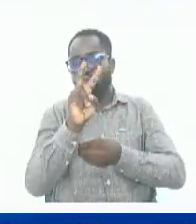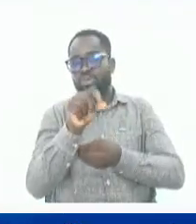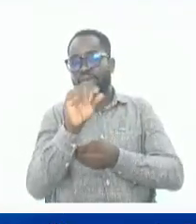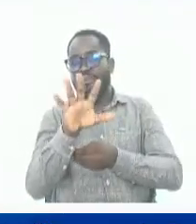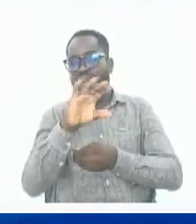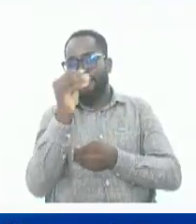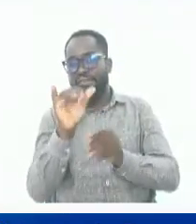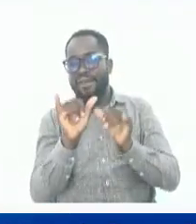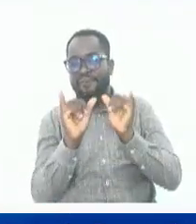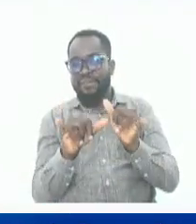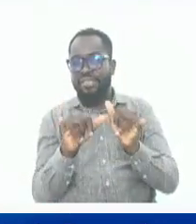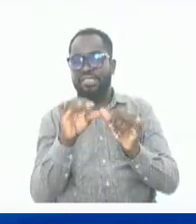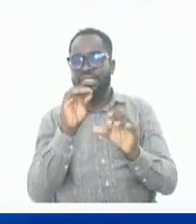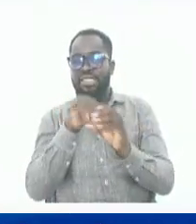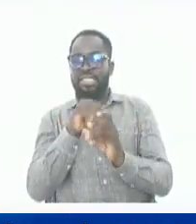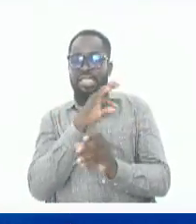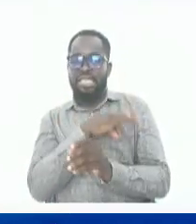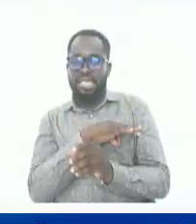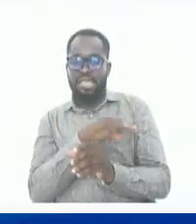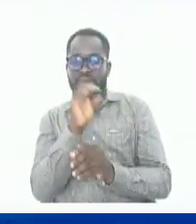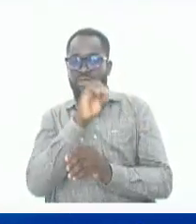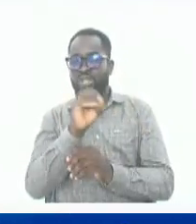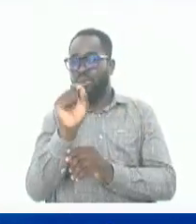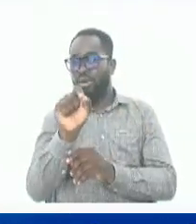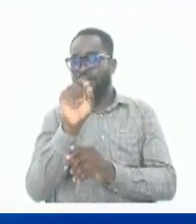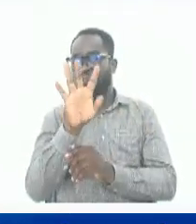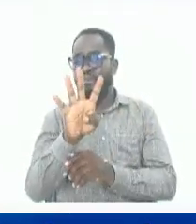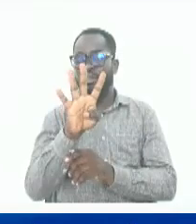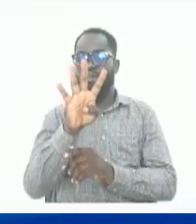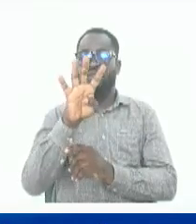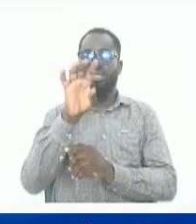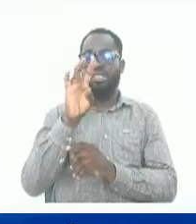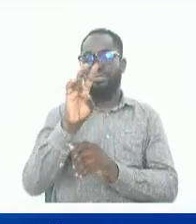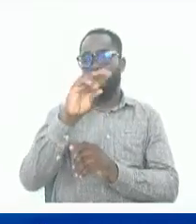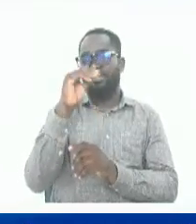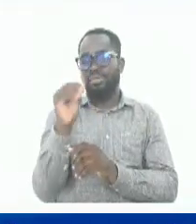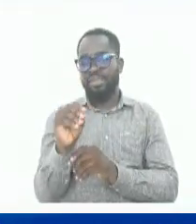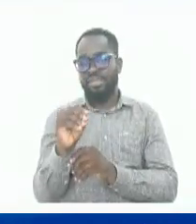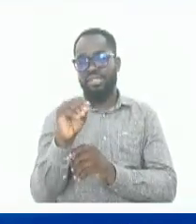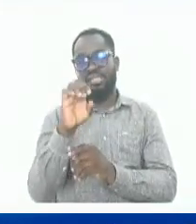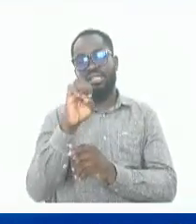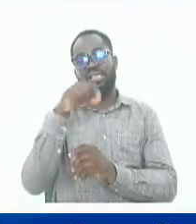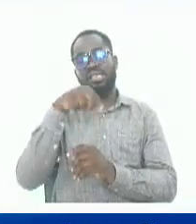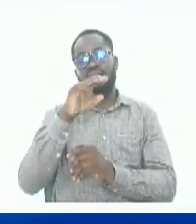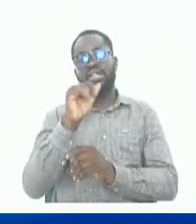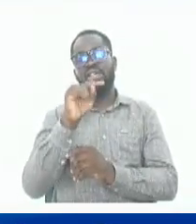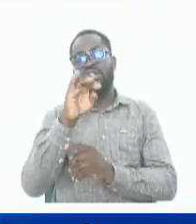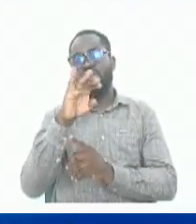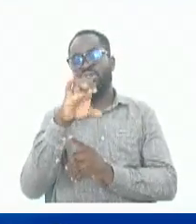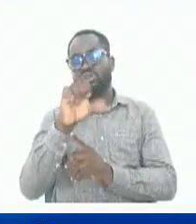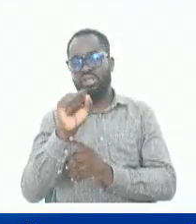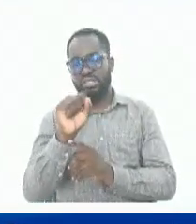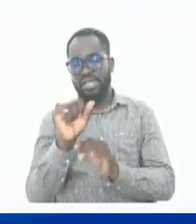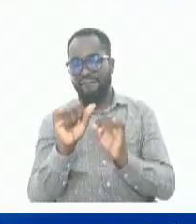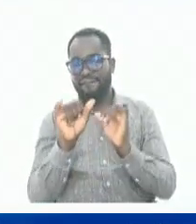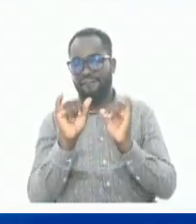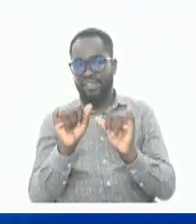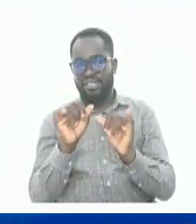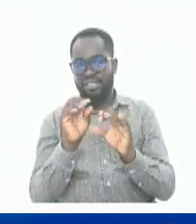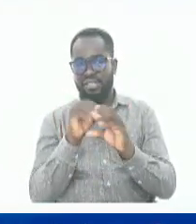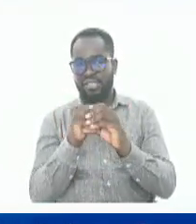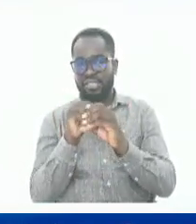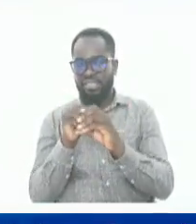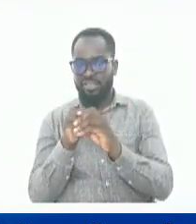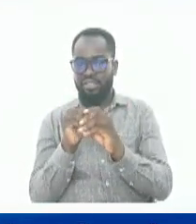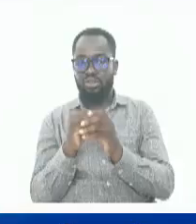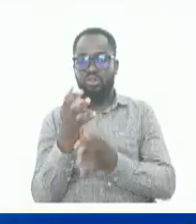2.54% in fixed income, and a 0.47% in equities. Now, although this is a fixed income fund, we